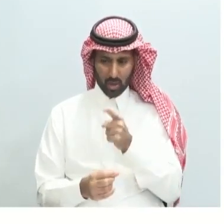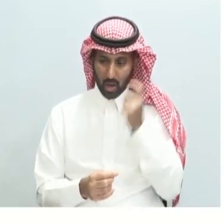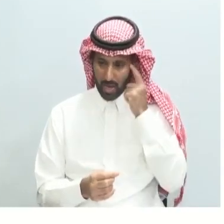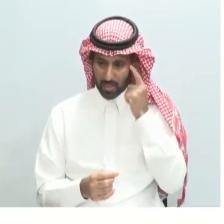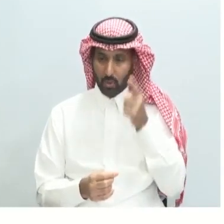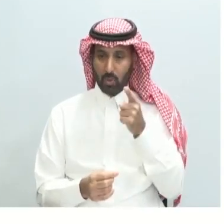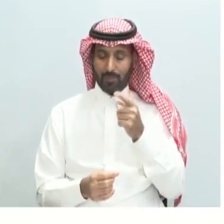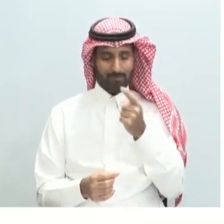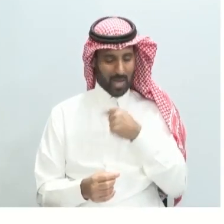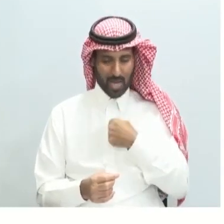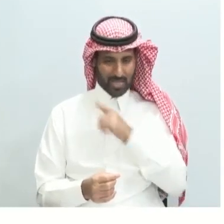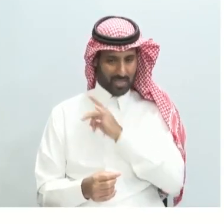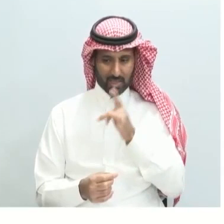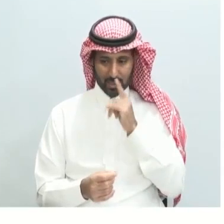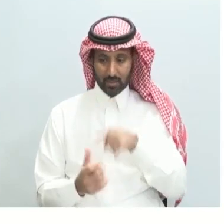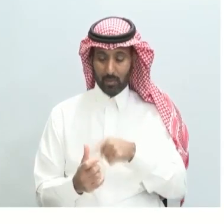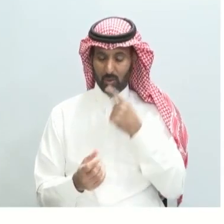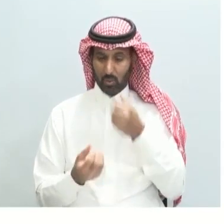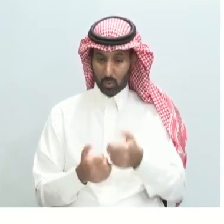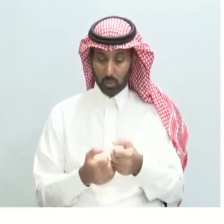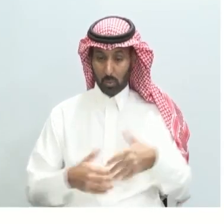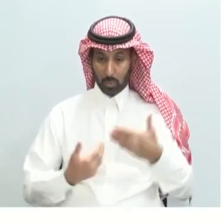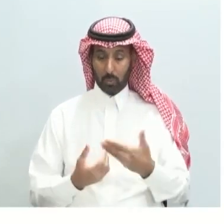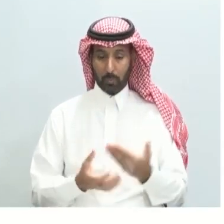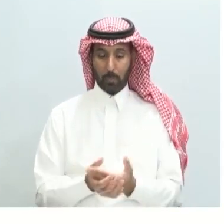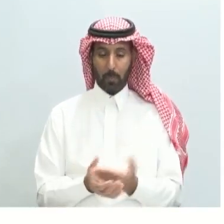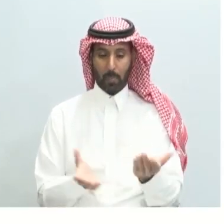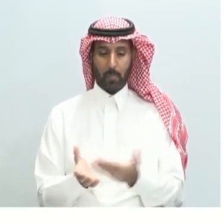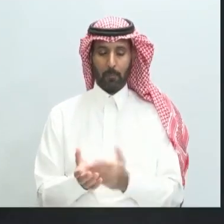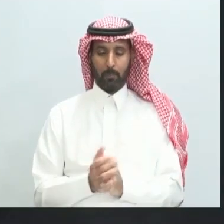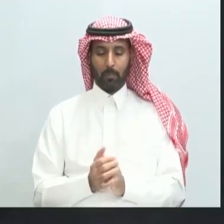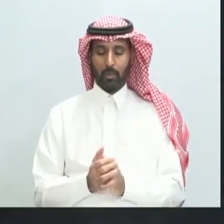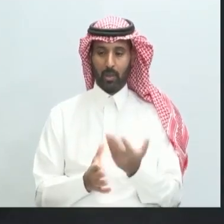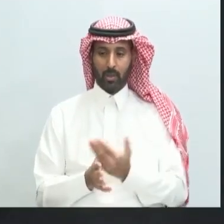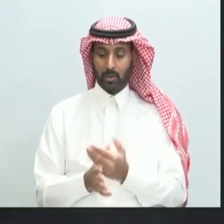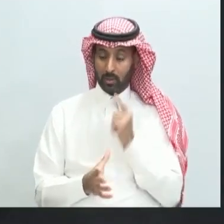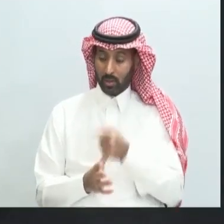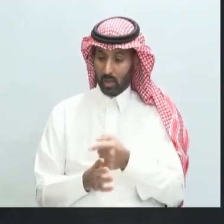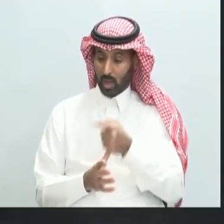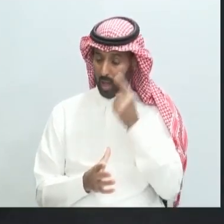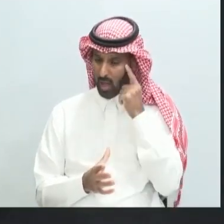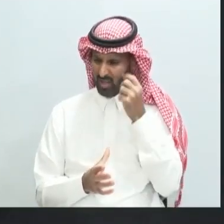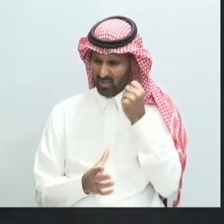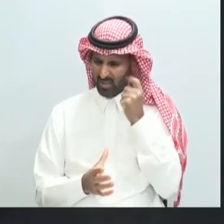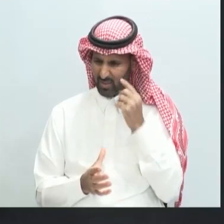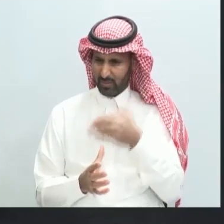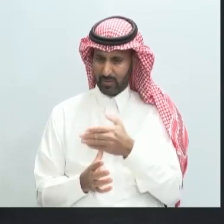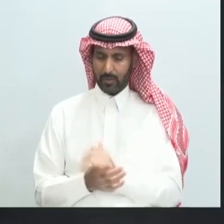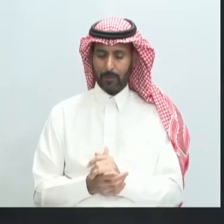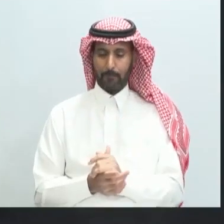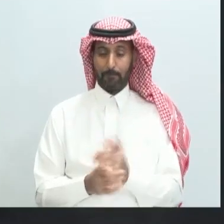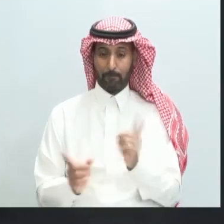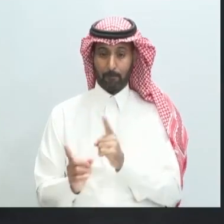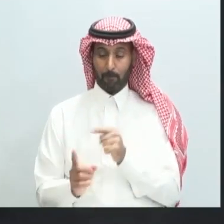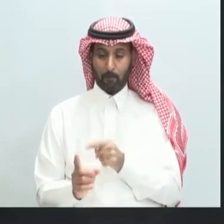but the new games were really exciting. This is why he had a headache.